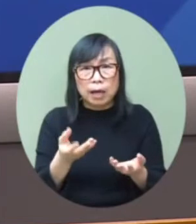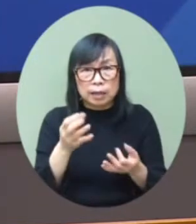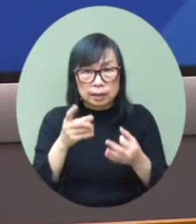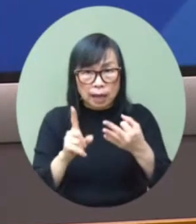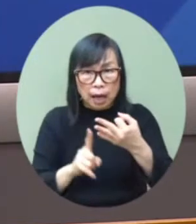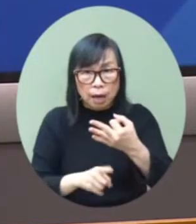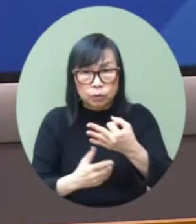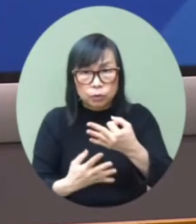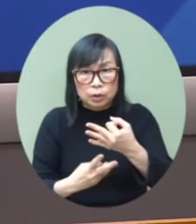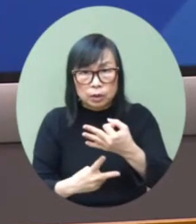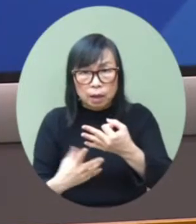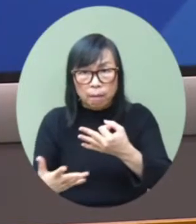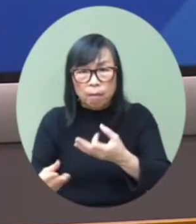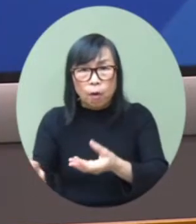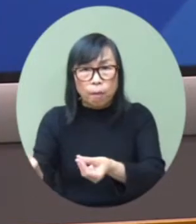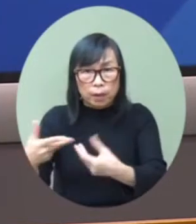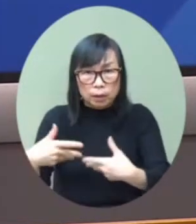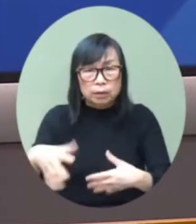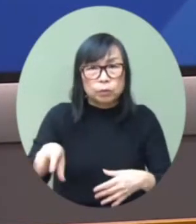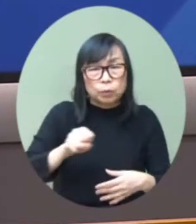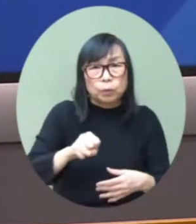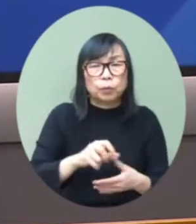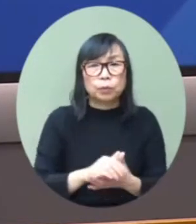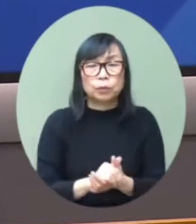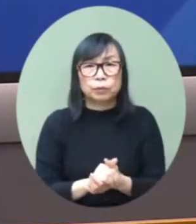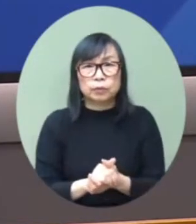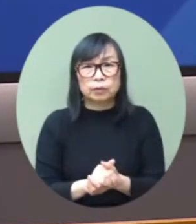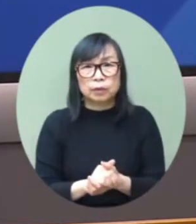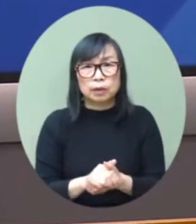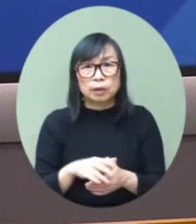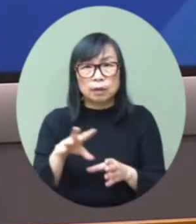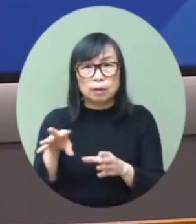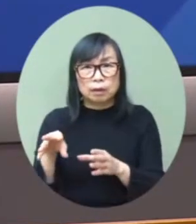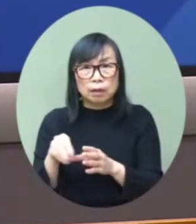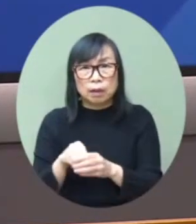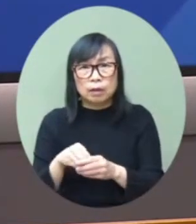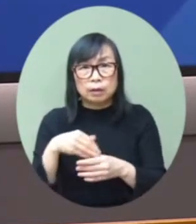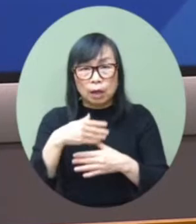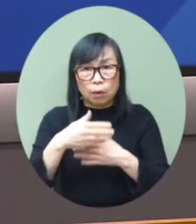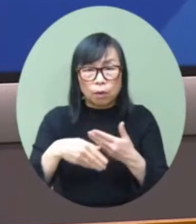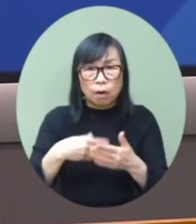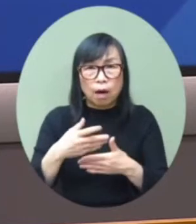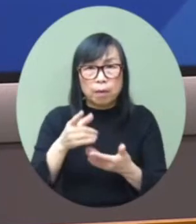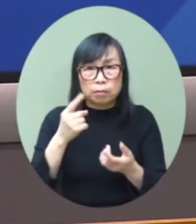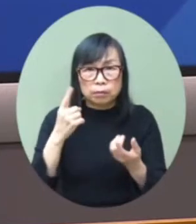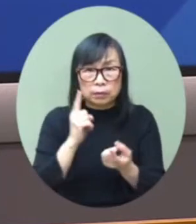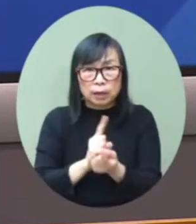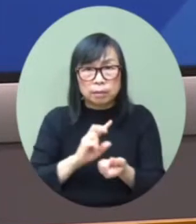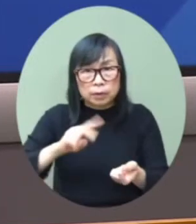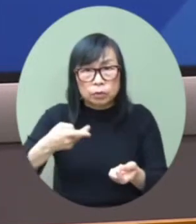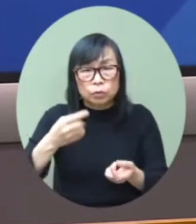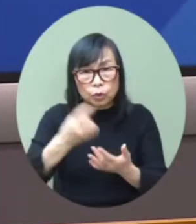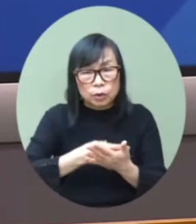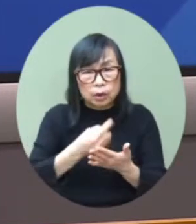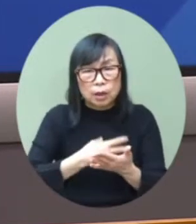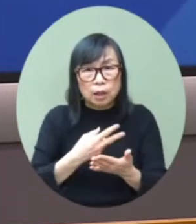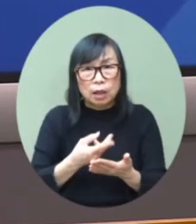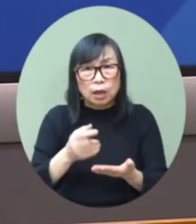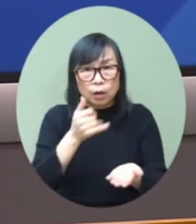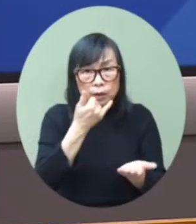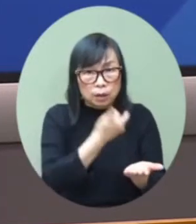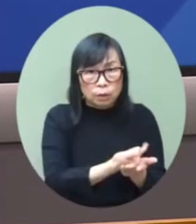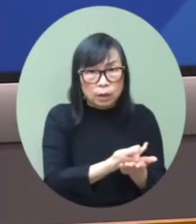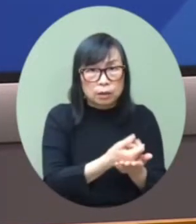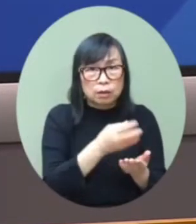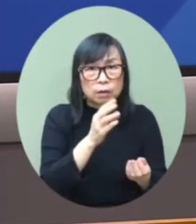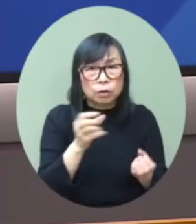500 of the spaces and have been handed over to us on the 22nd of March. Through these contingency